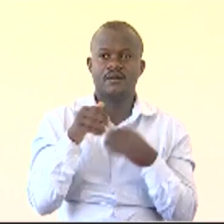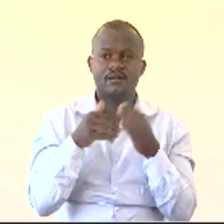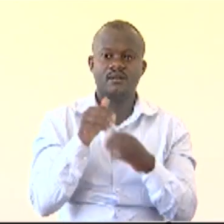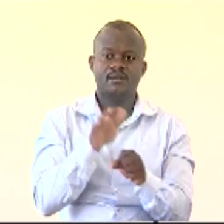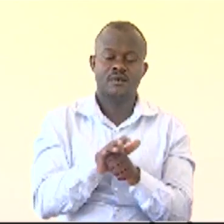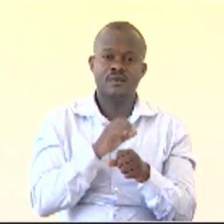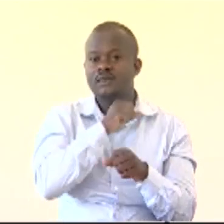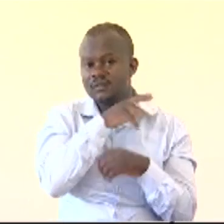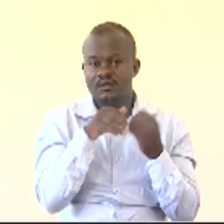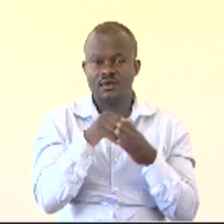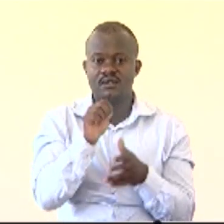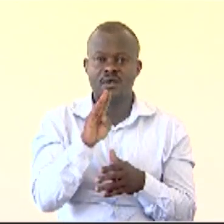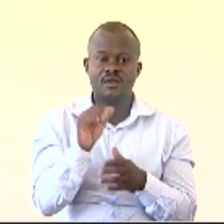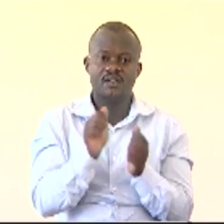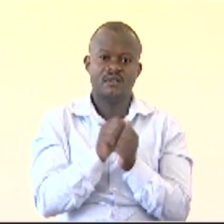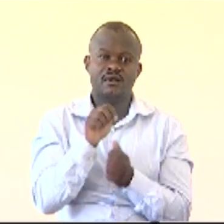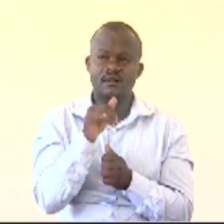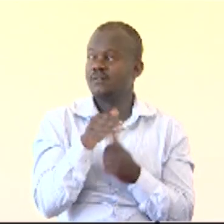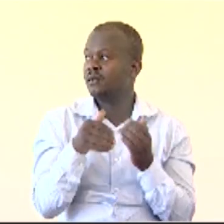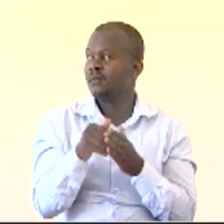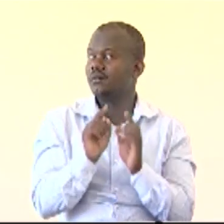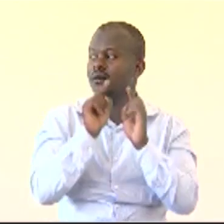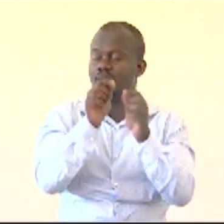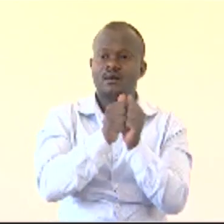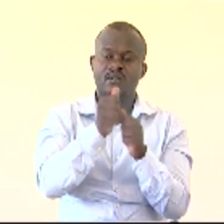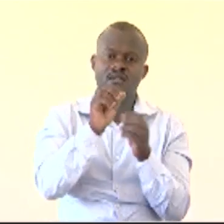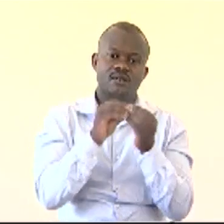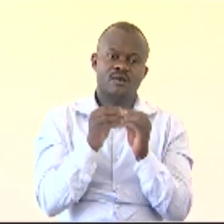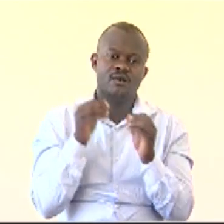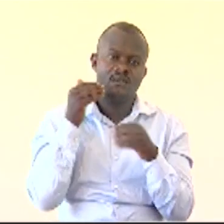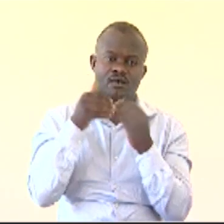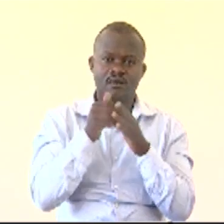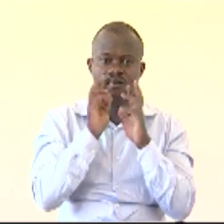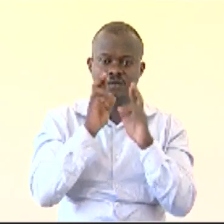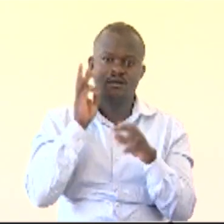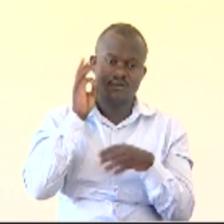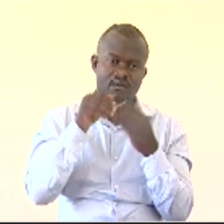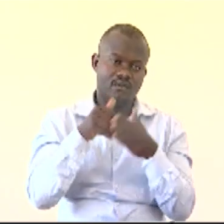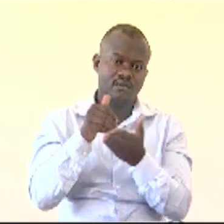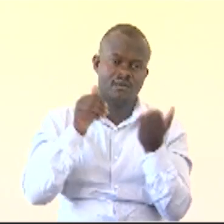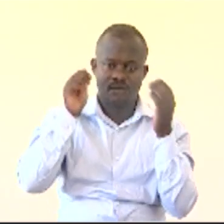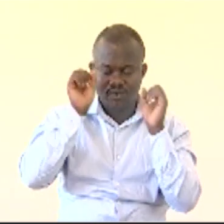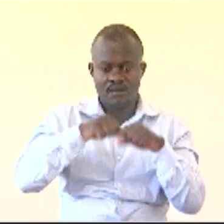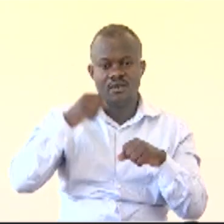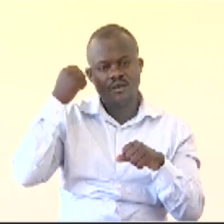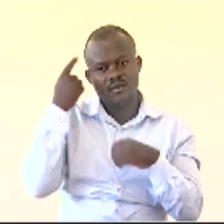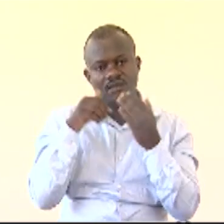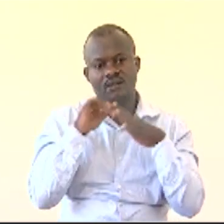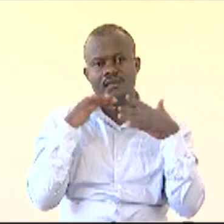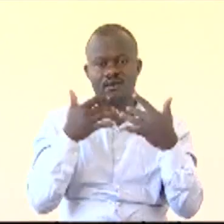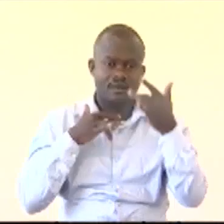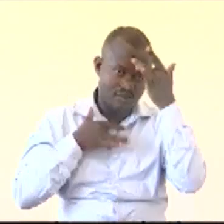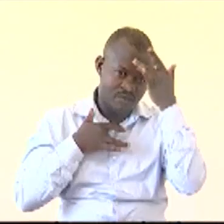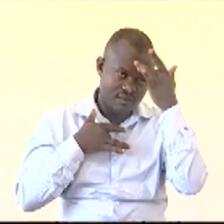contagious? Tuberculosis, Ebola, and typhoid. You go through those numbers, and I hope you will just be able to understand how this infectious